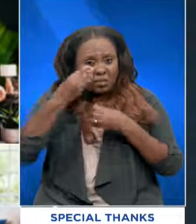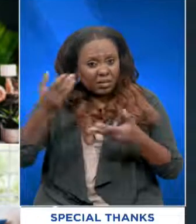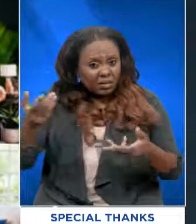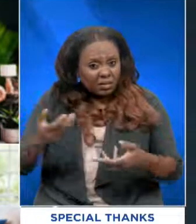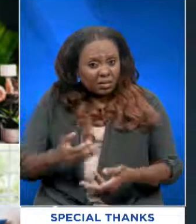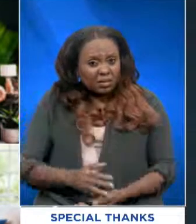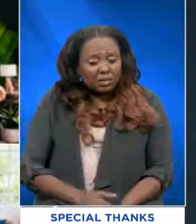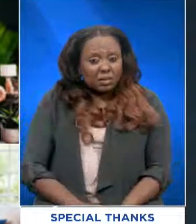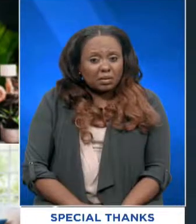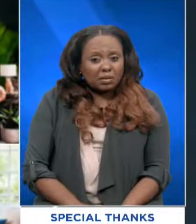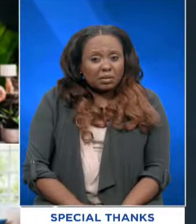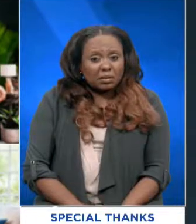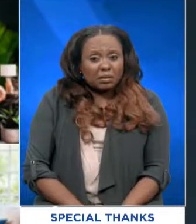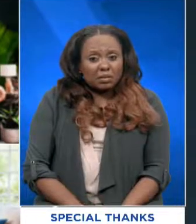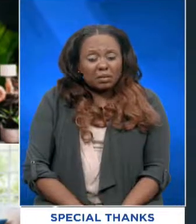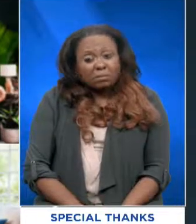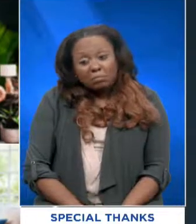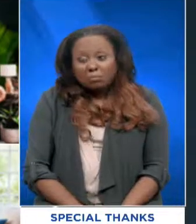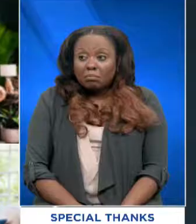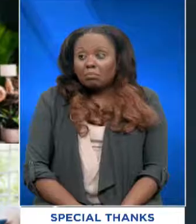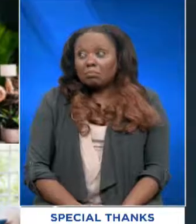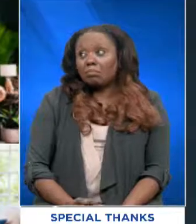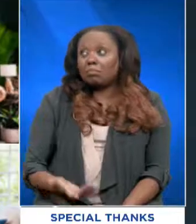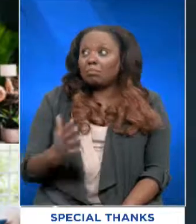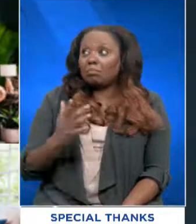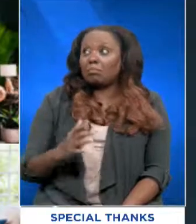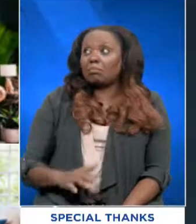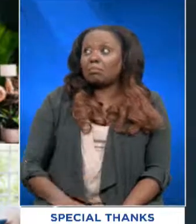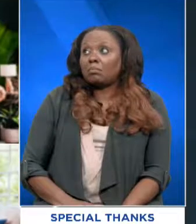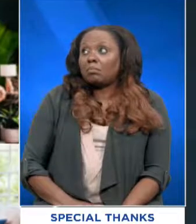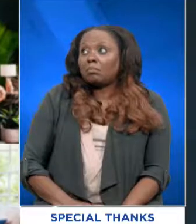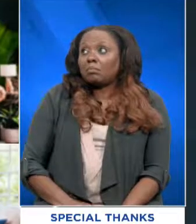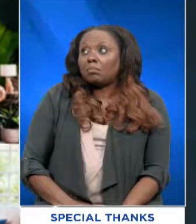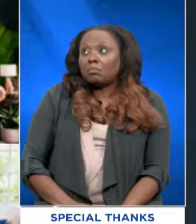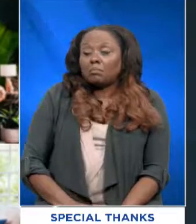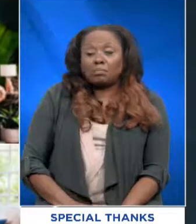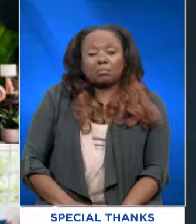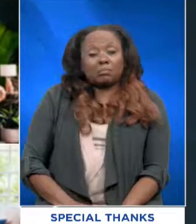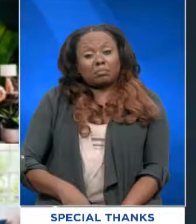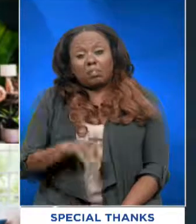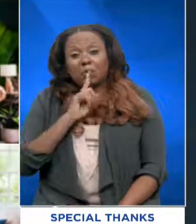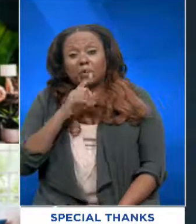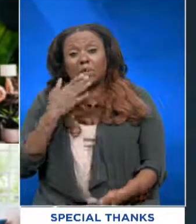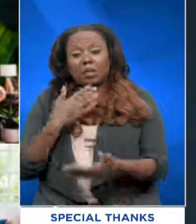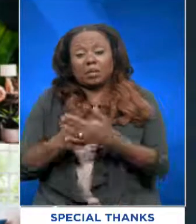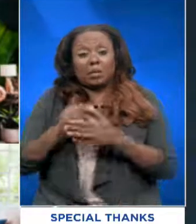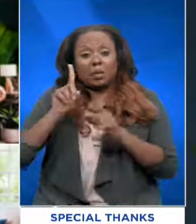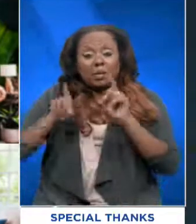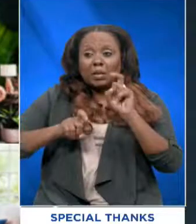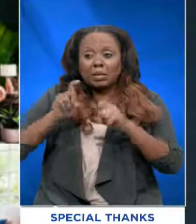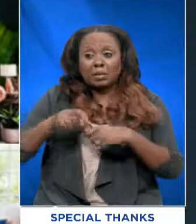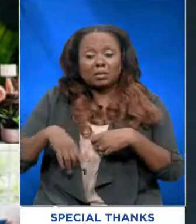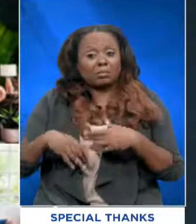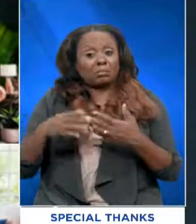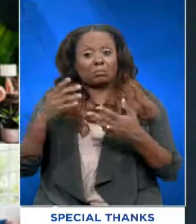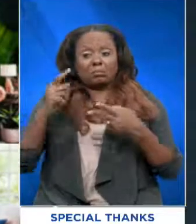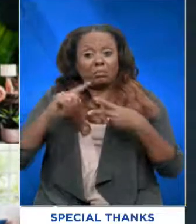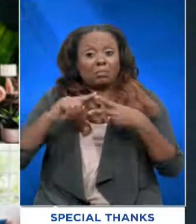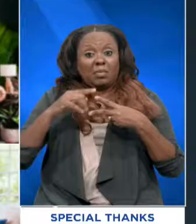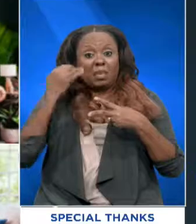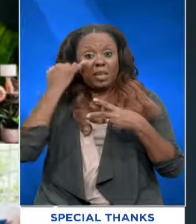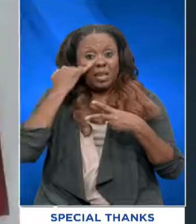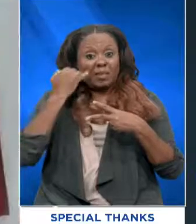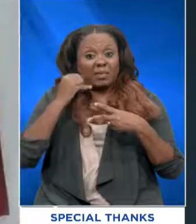Wow. Fair question. Those are two really good questions. How accurate are the labels? I would